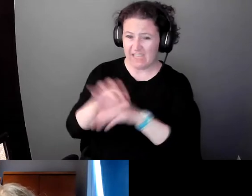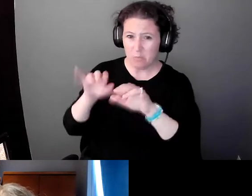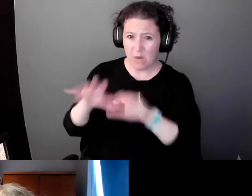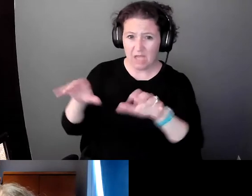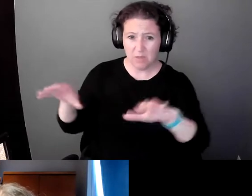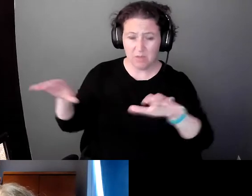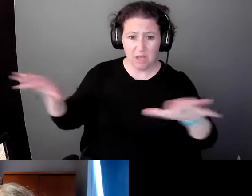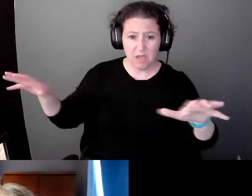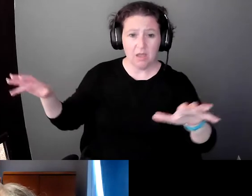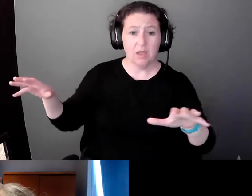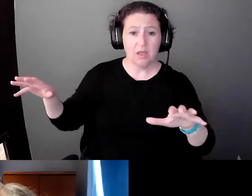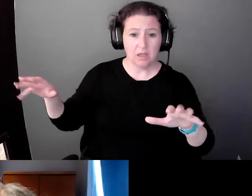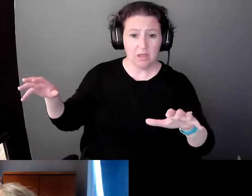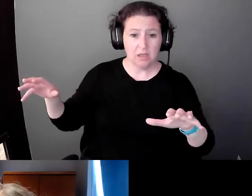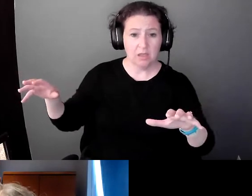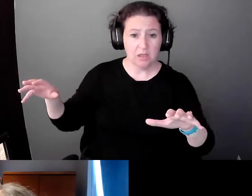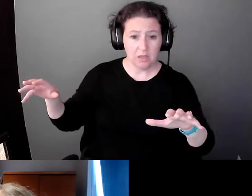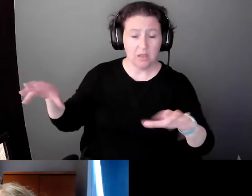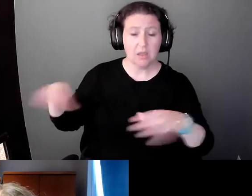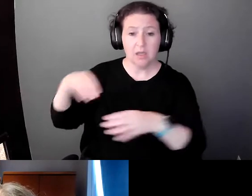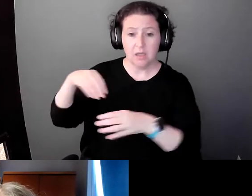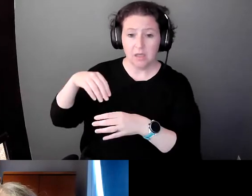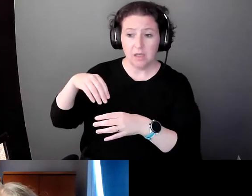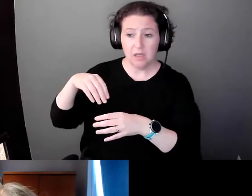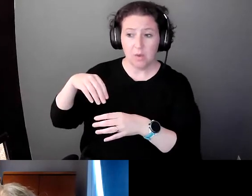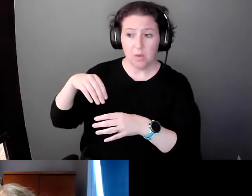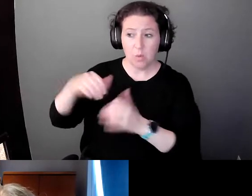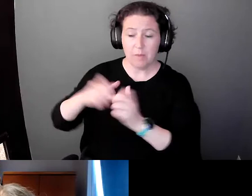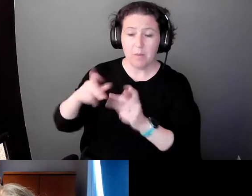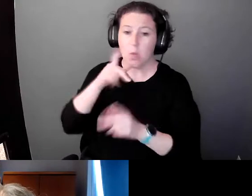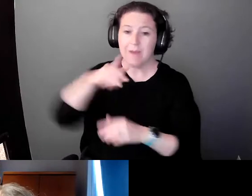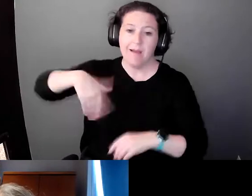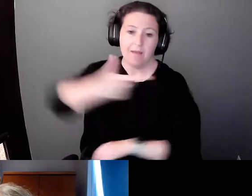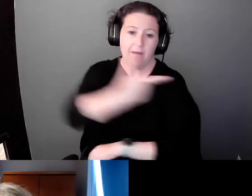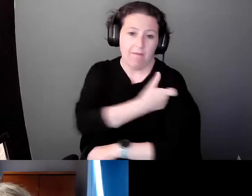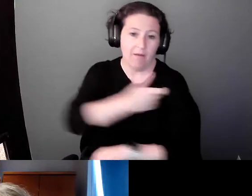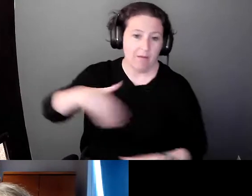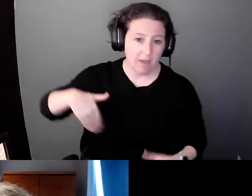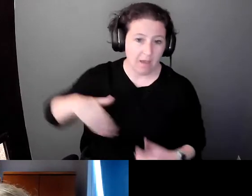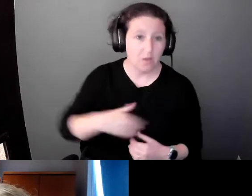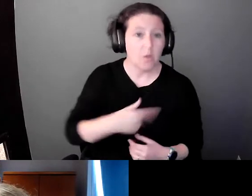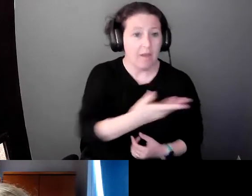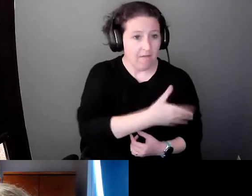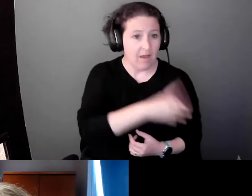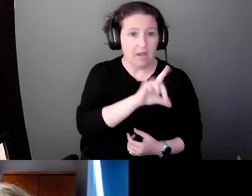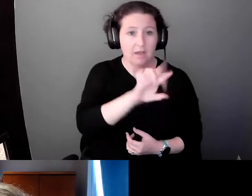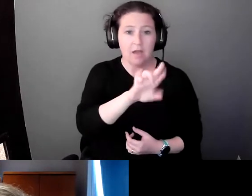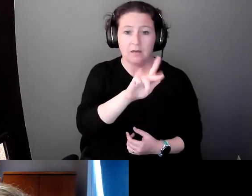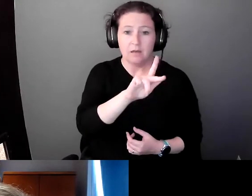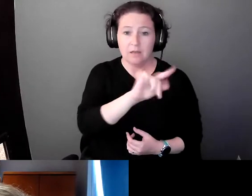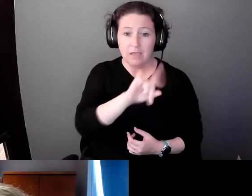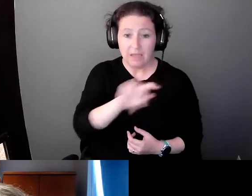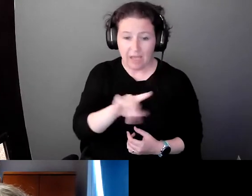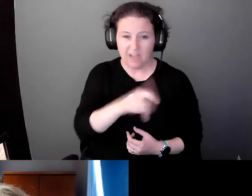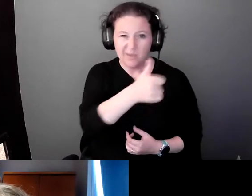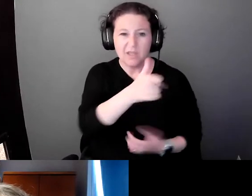primarily in unvaccinated individuals. We have invited Dr. Katz, our medical director, to